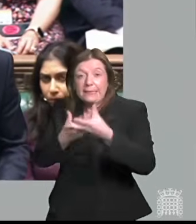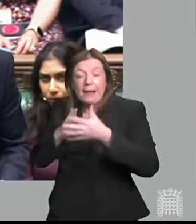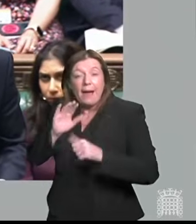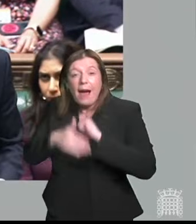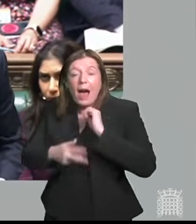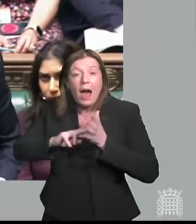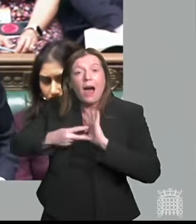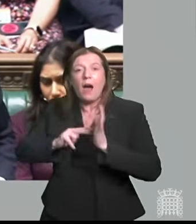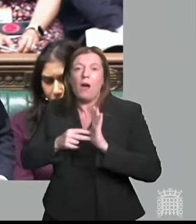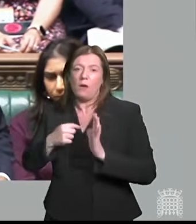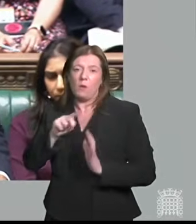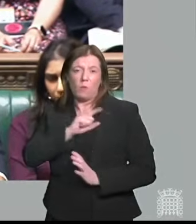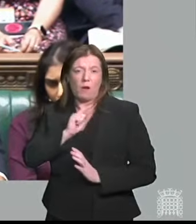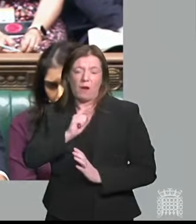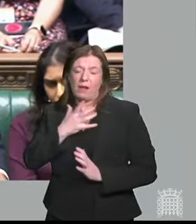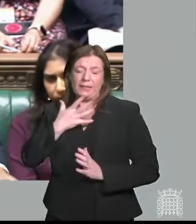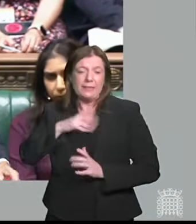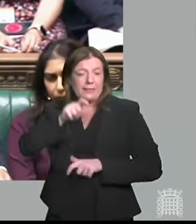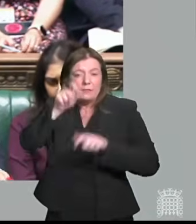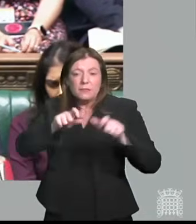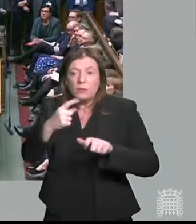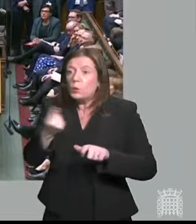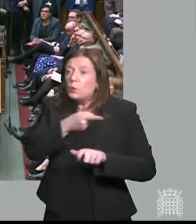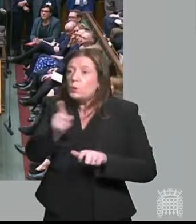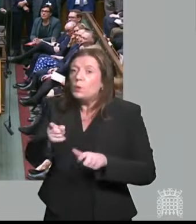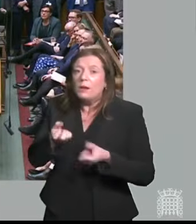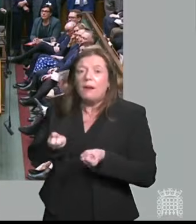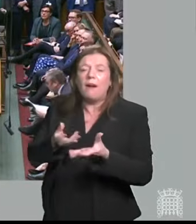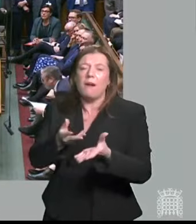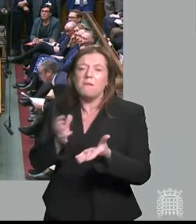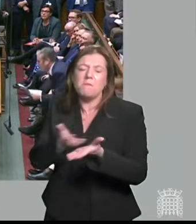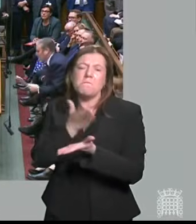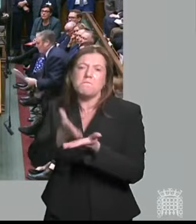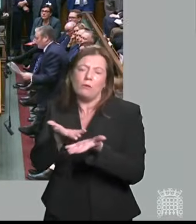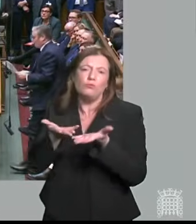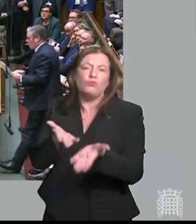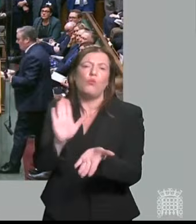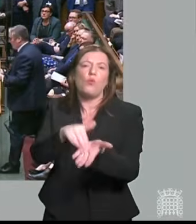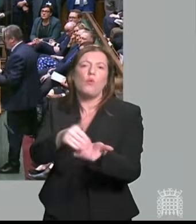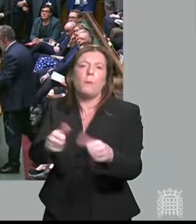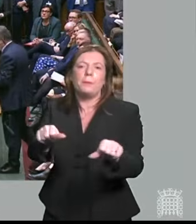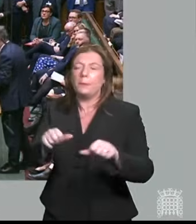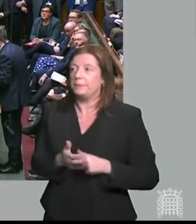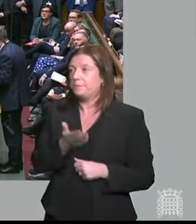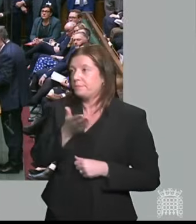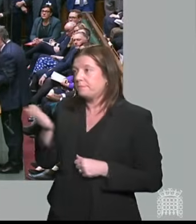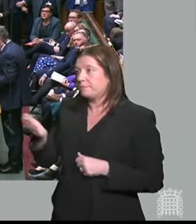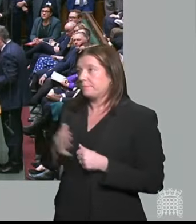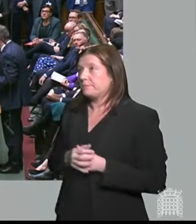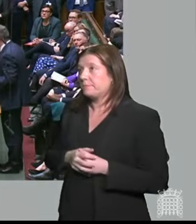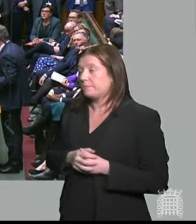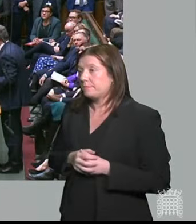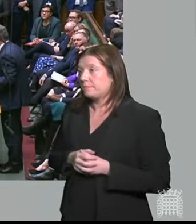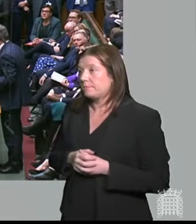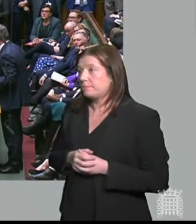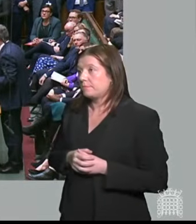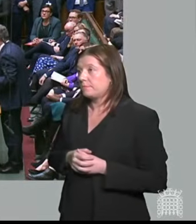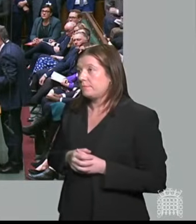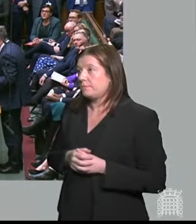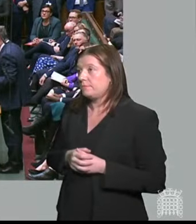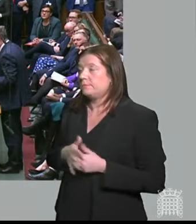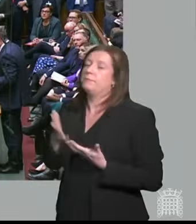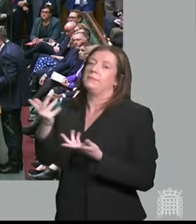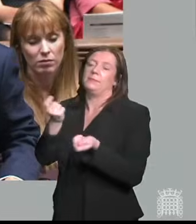get aid to where it is needed as quickly as possible. Keir Starmer. Thank you, Mr. Speaker. As has already